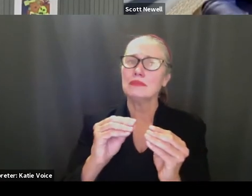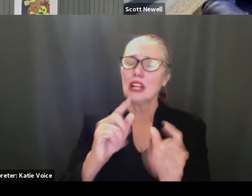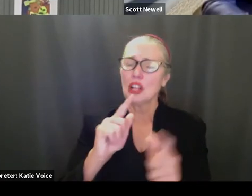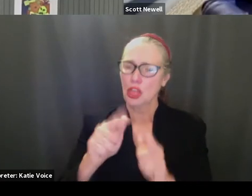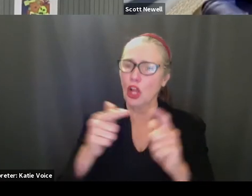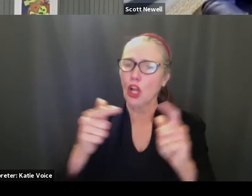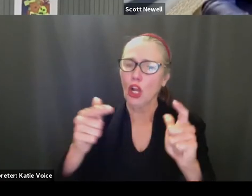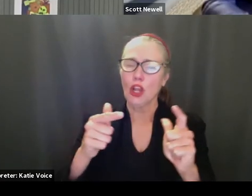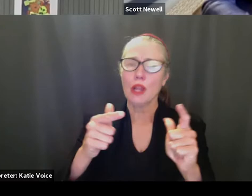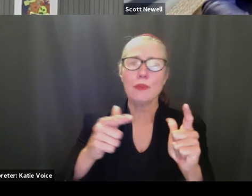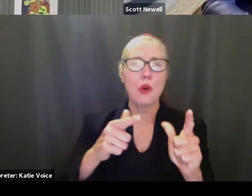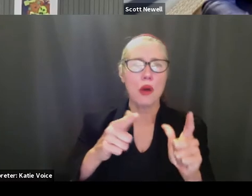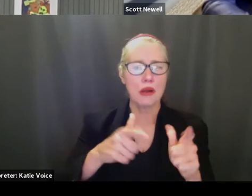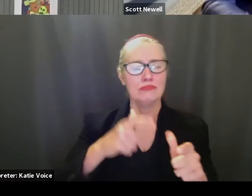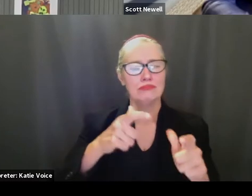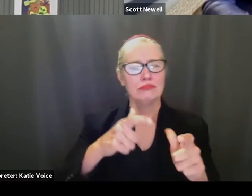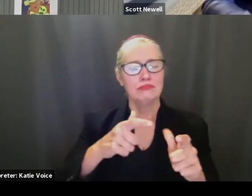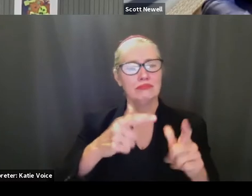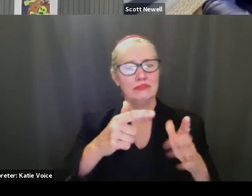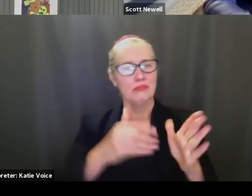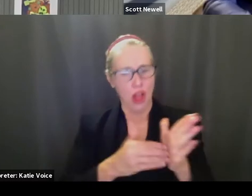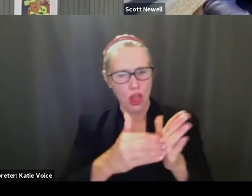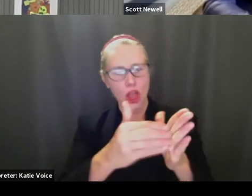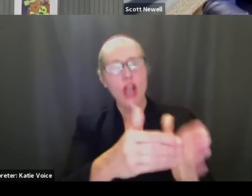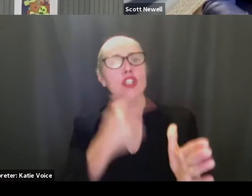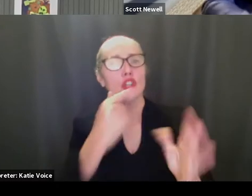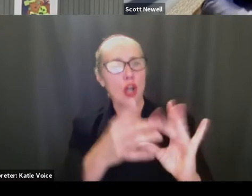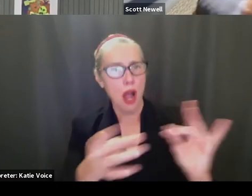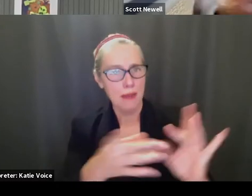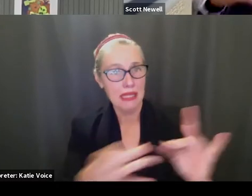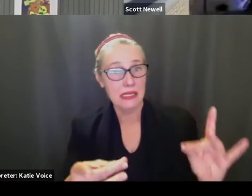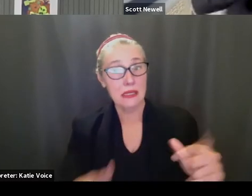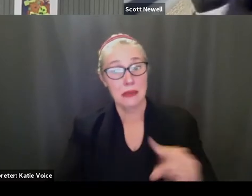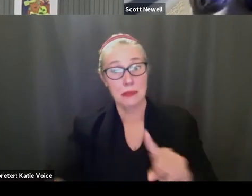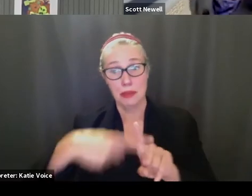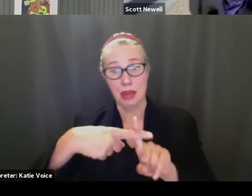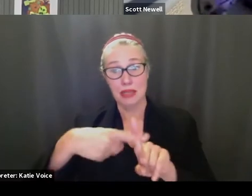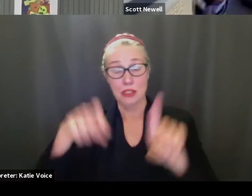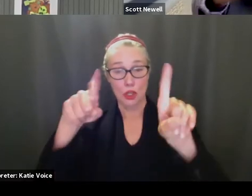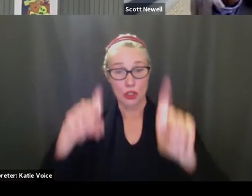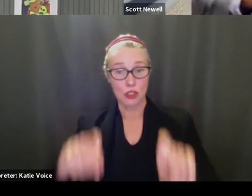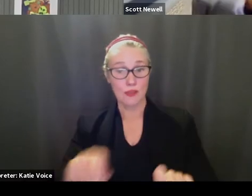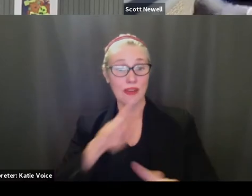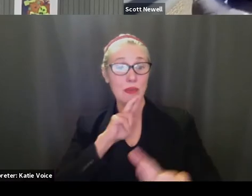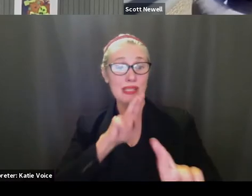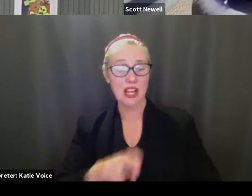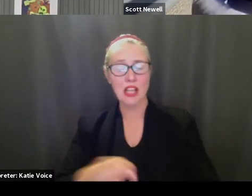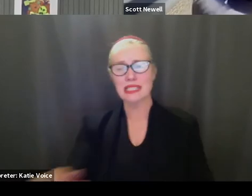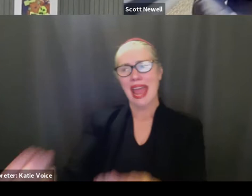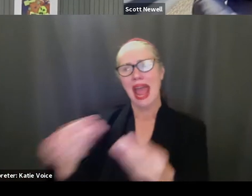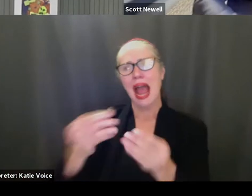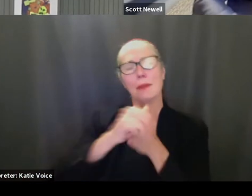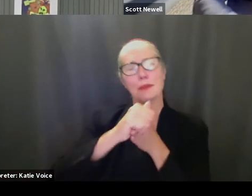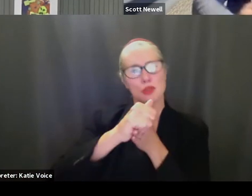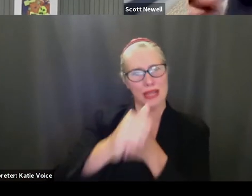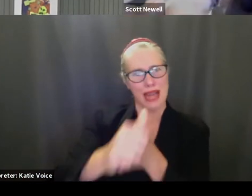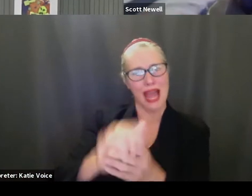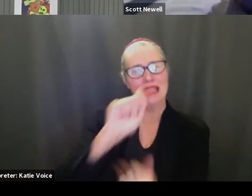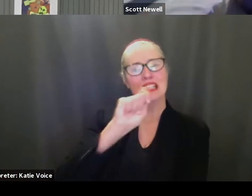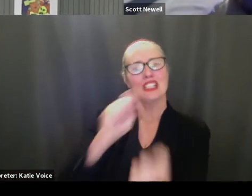with the survey results things like that that are guiding these decisions to refine these these